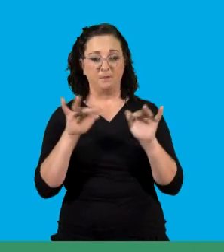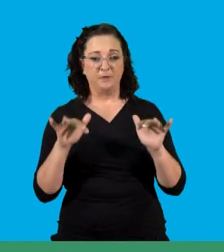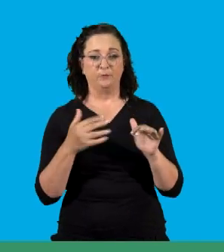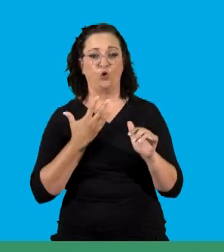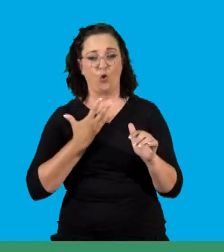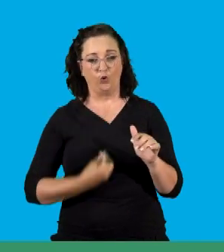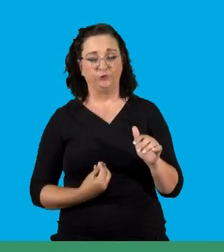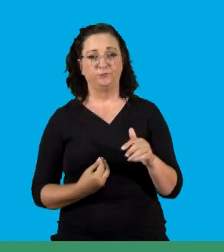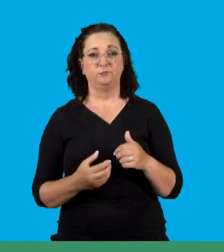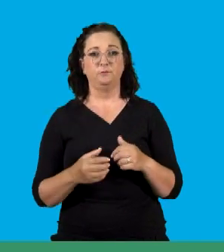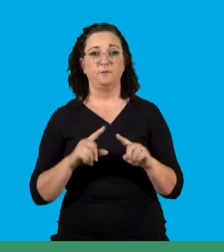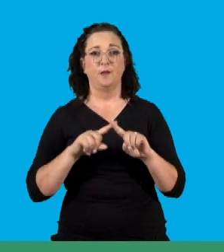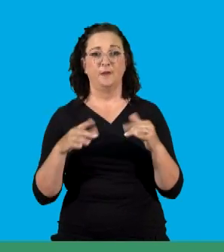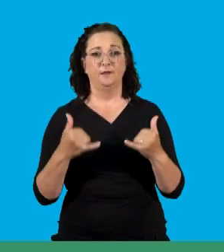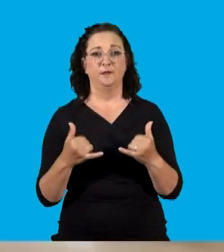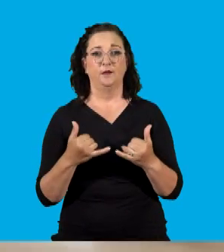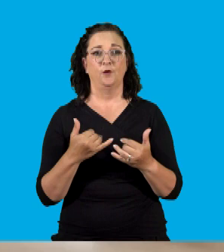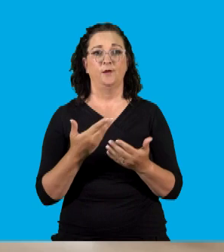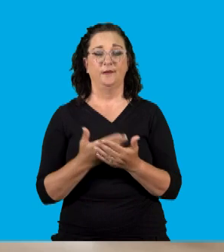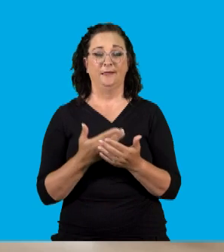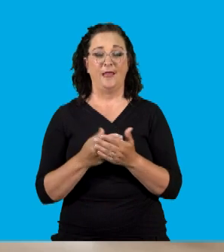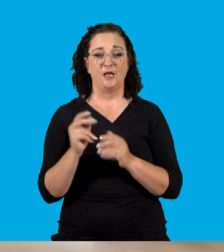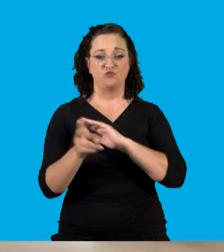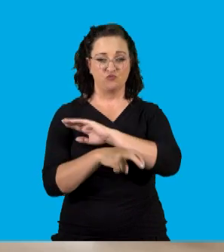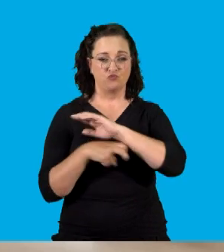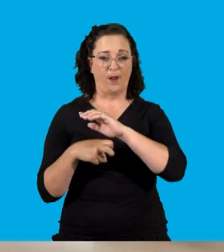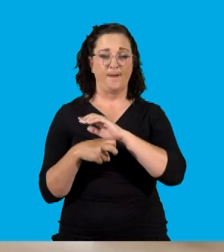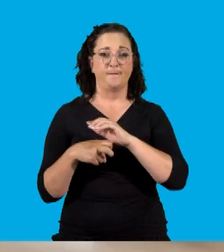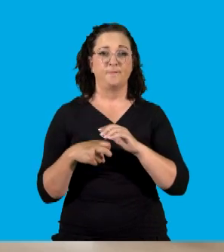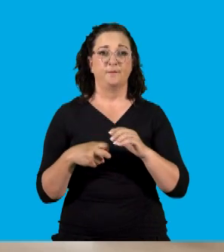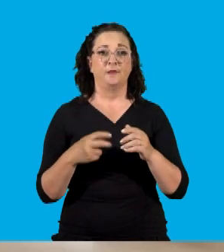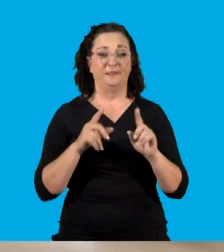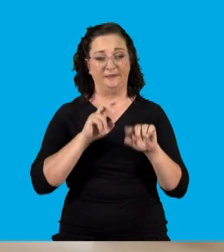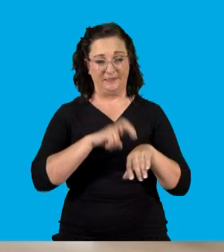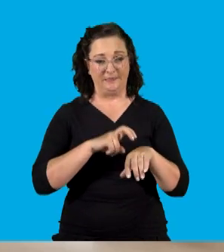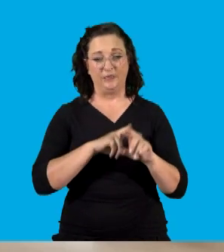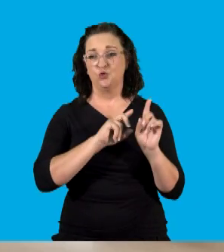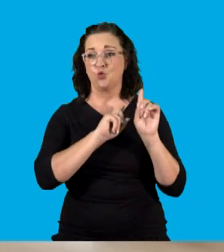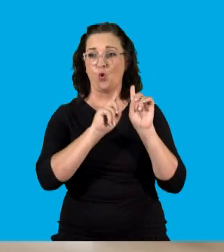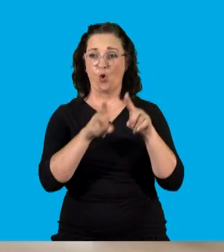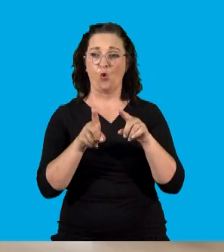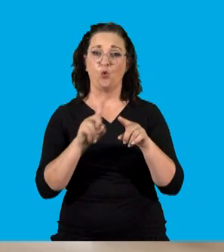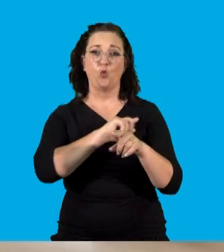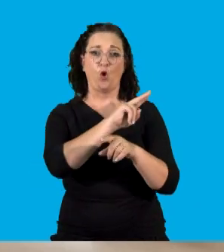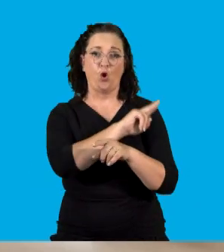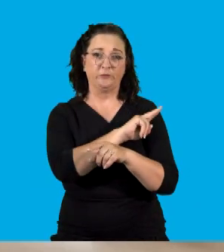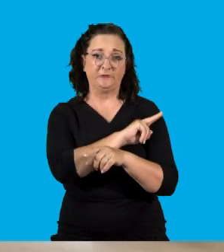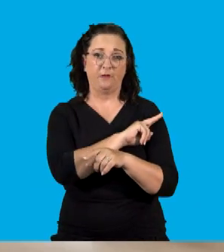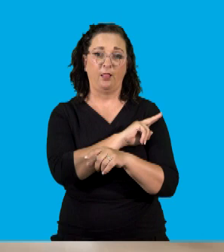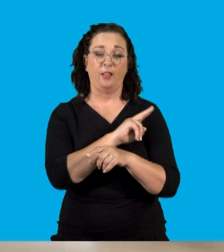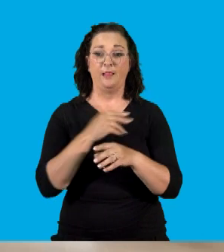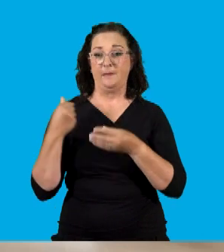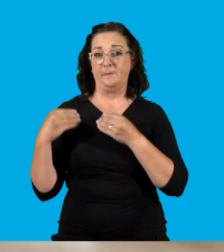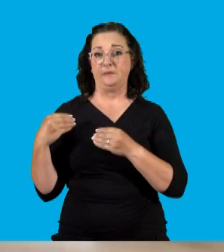employees were injured during that particular crime that was happening in the business, now those particular employees have to be taken to what? Have to be taken